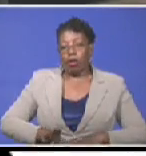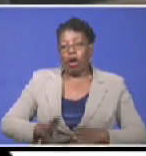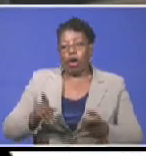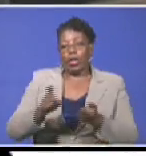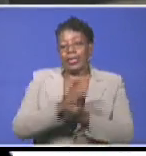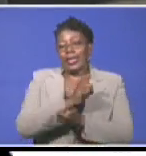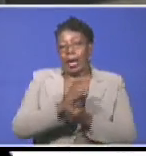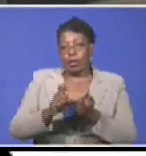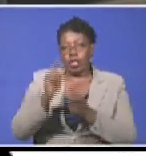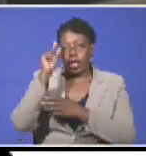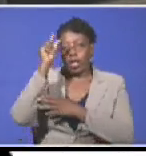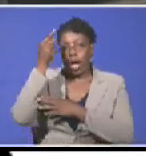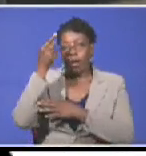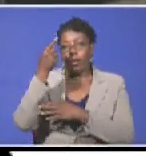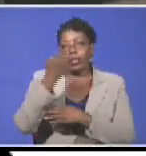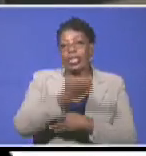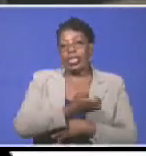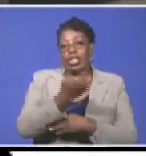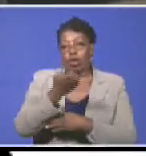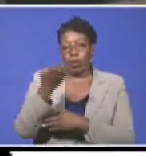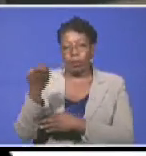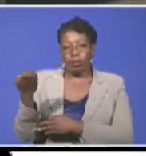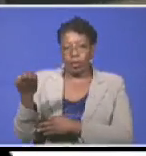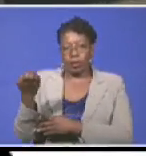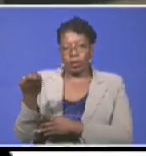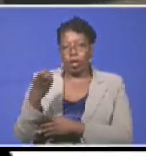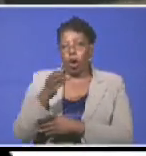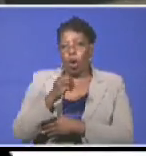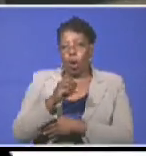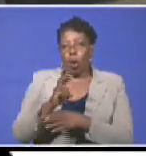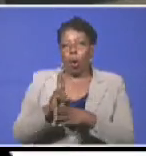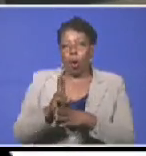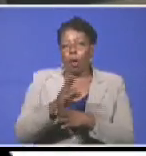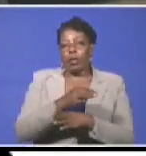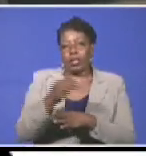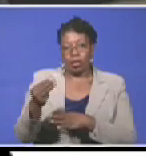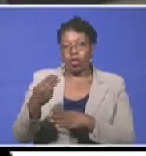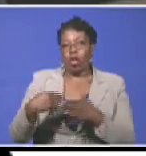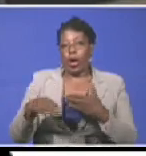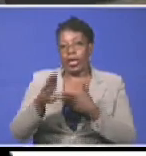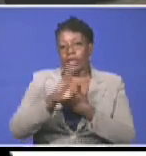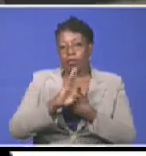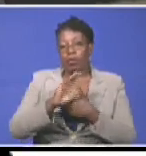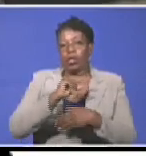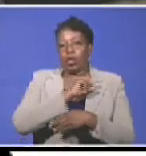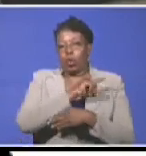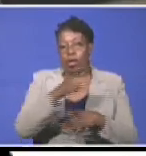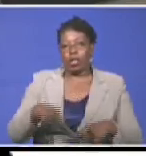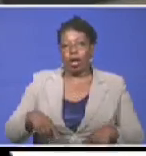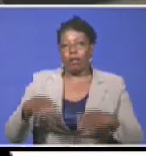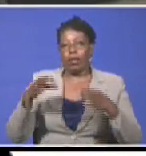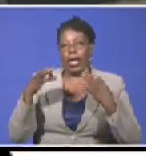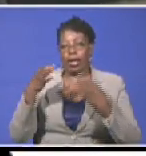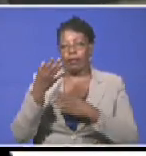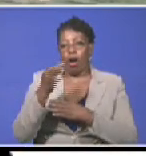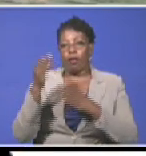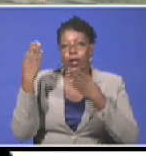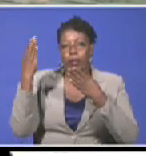equipment, materials, and such, and subsequently interfere with the quality of life of